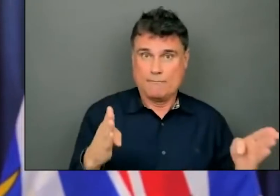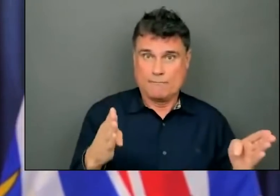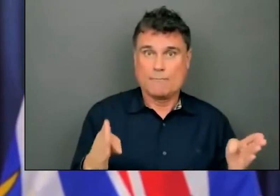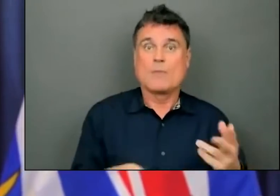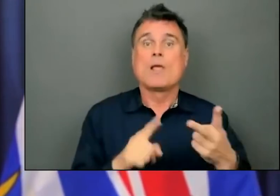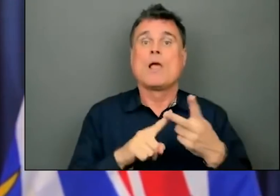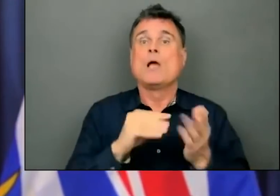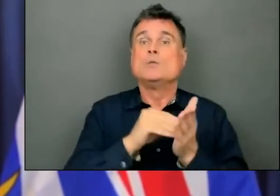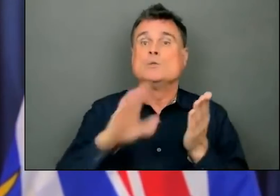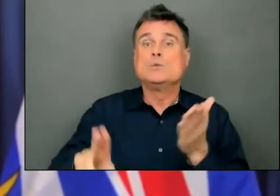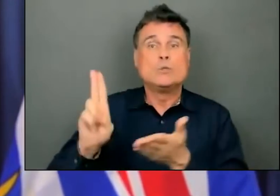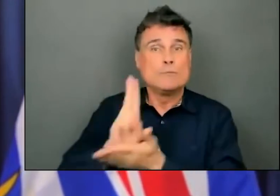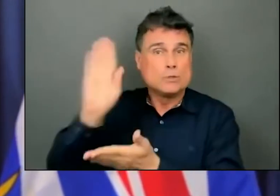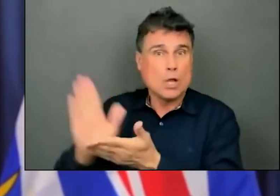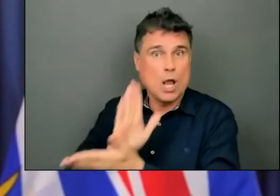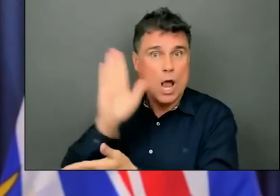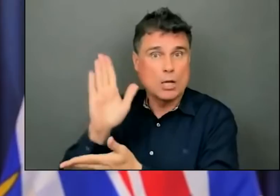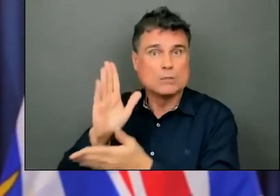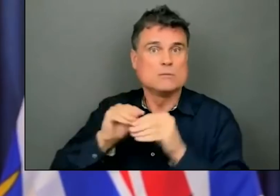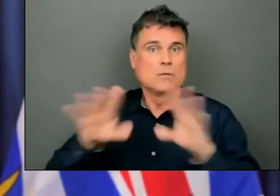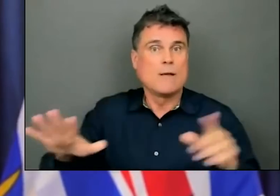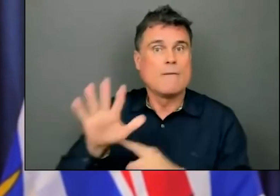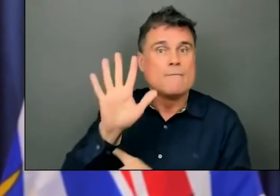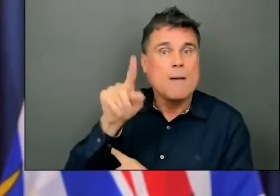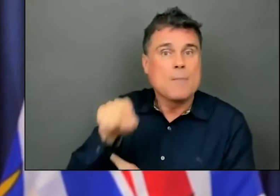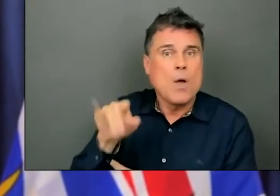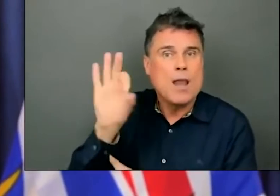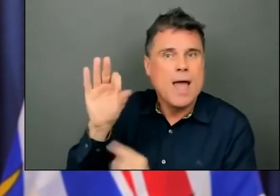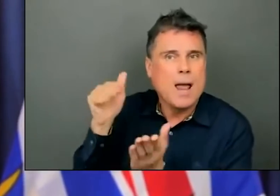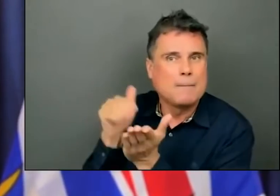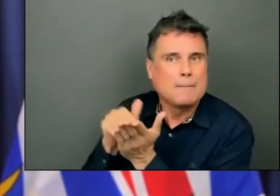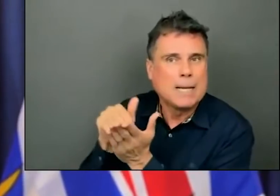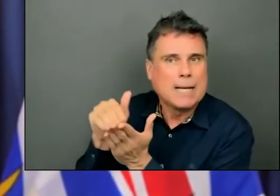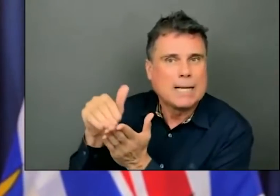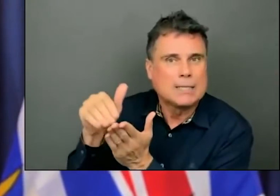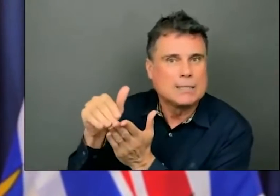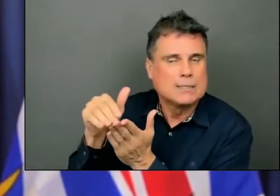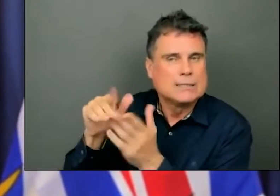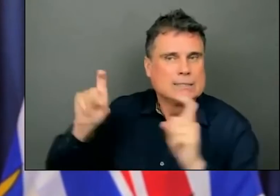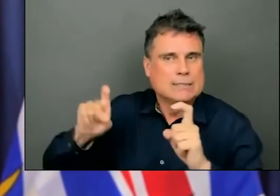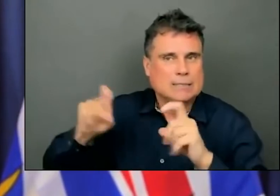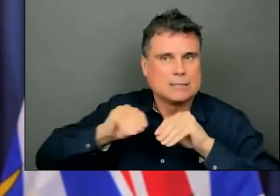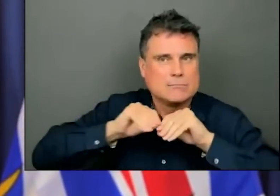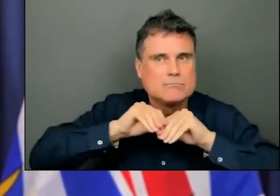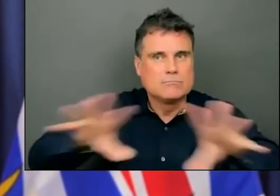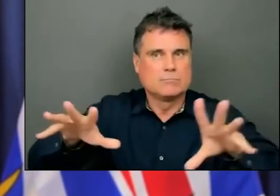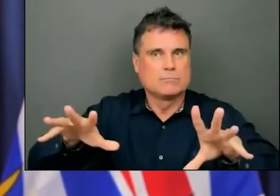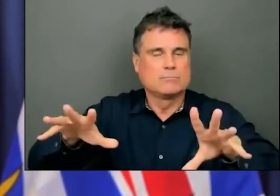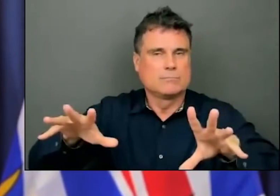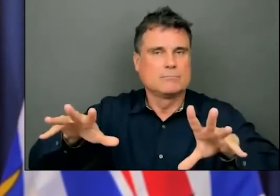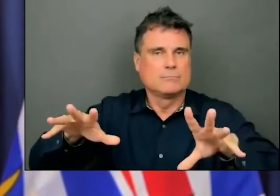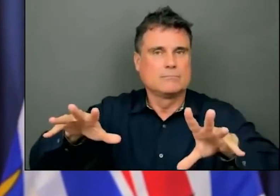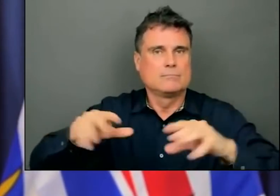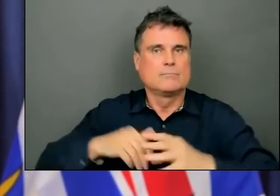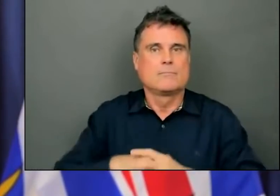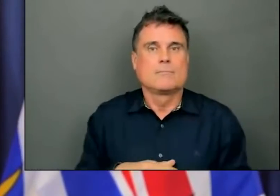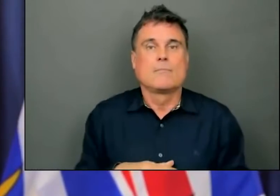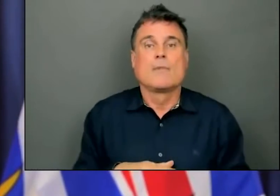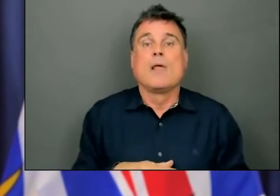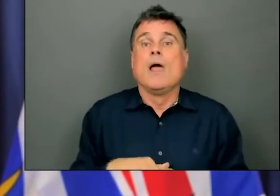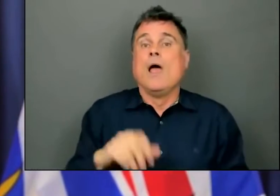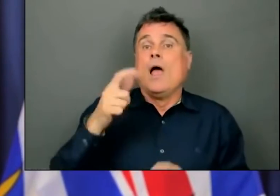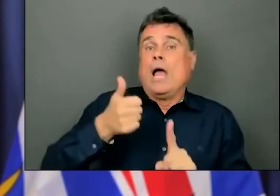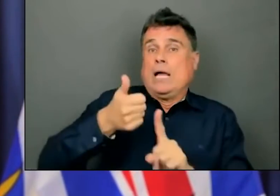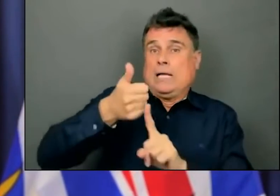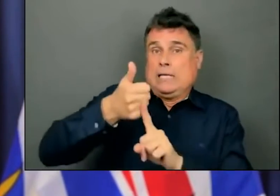them. That's 5.9 million tests. And so that with test packages of 5 is